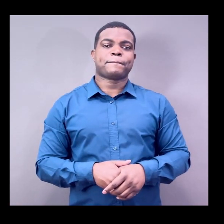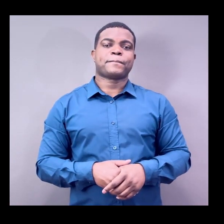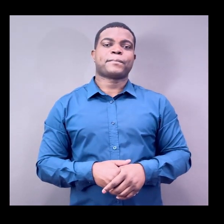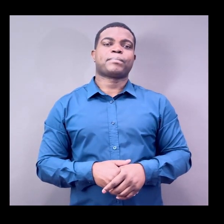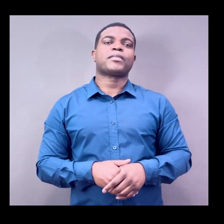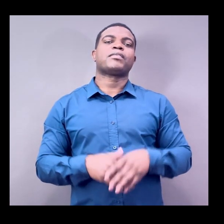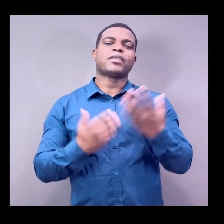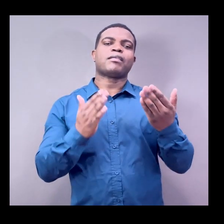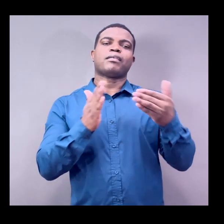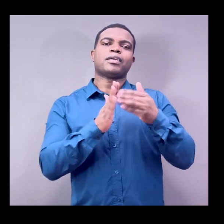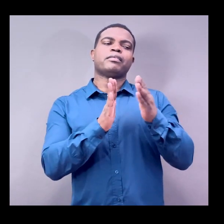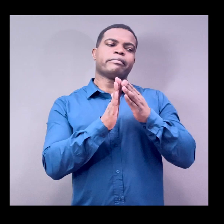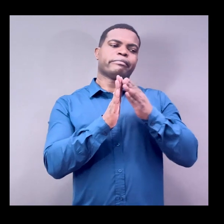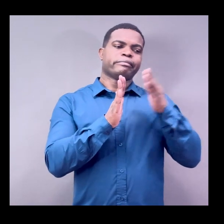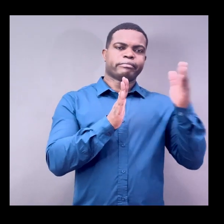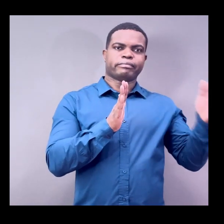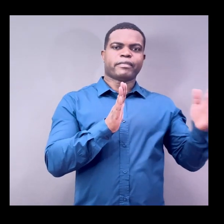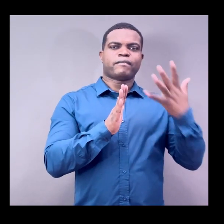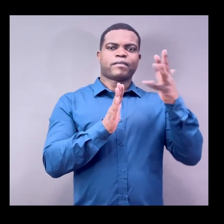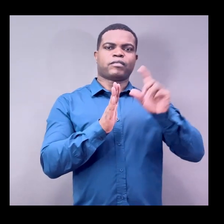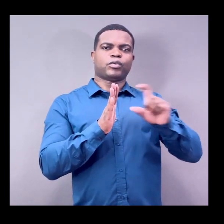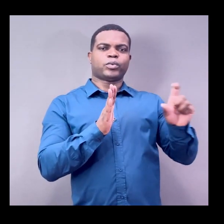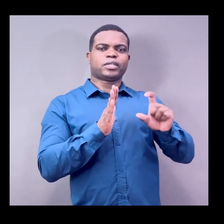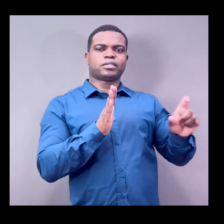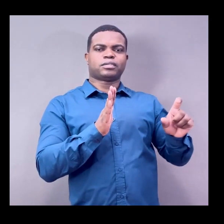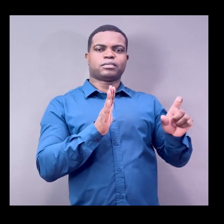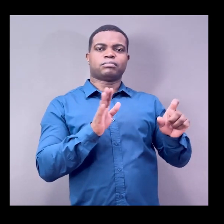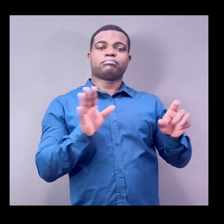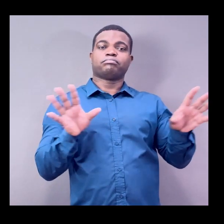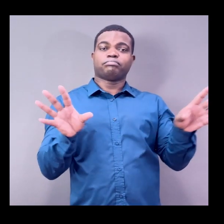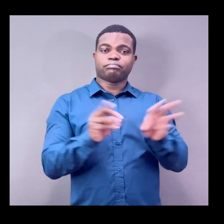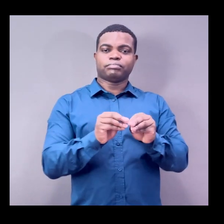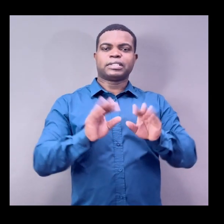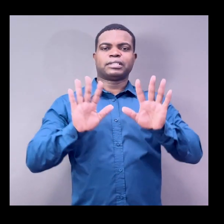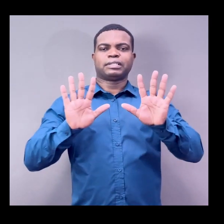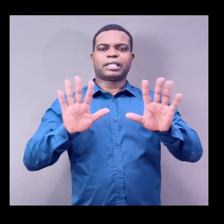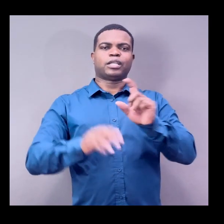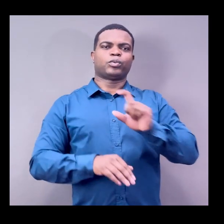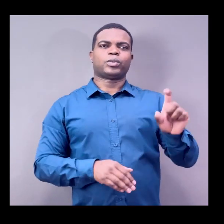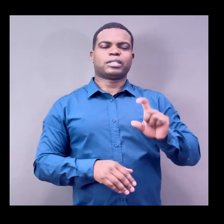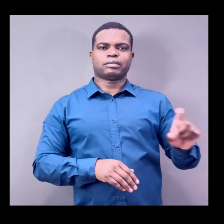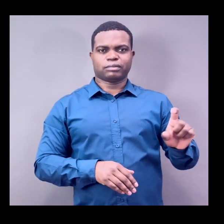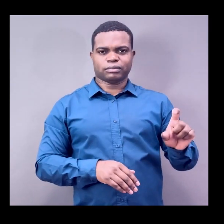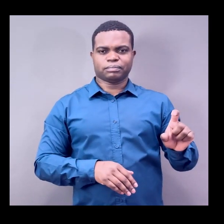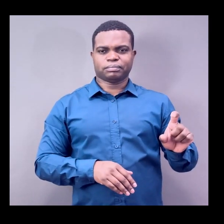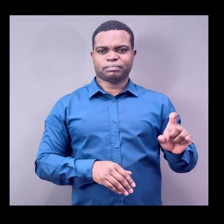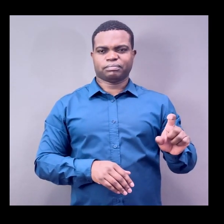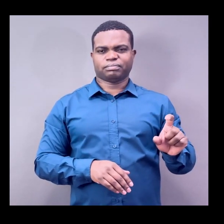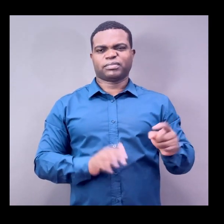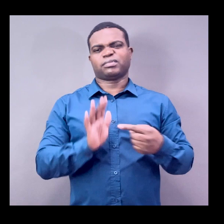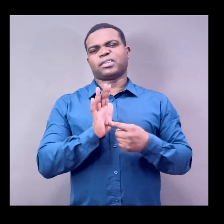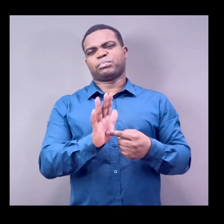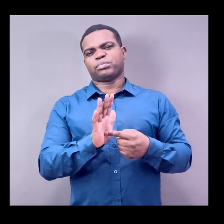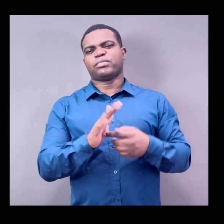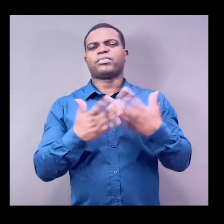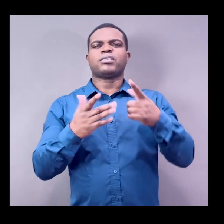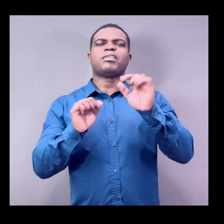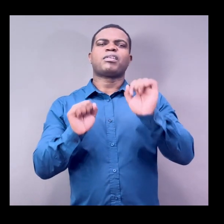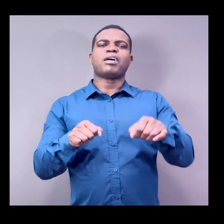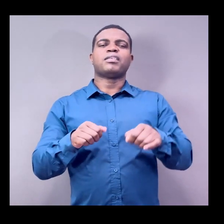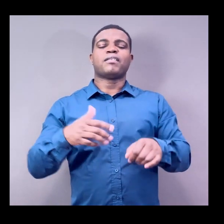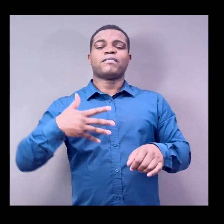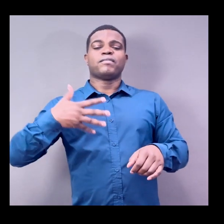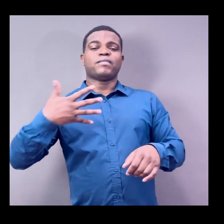have been able to follow through for 5 weeks, you have done 5 weeks out of the 10 weeks task, then you have to